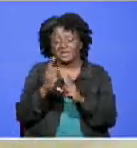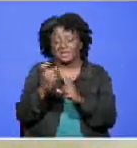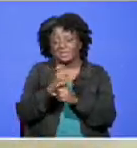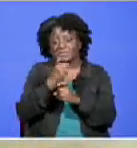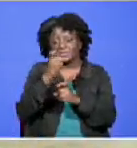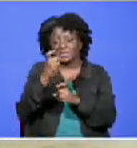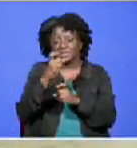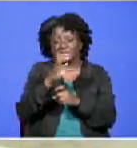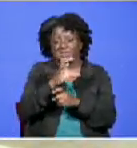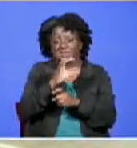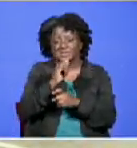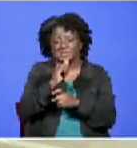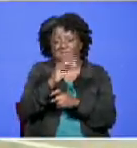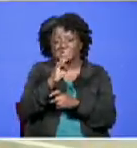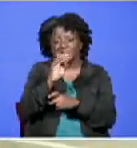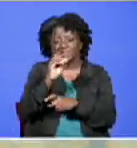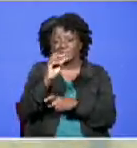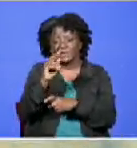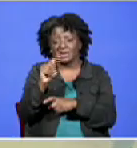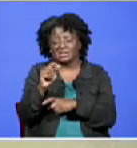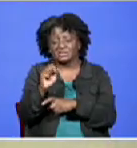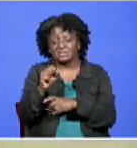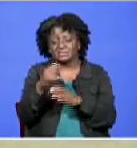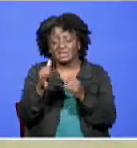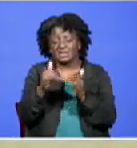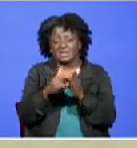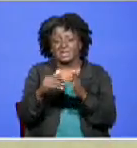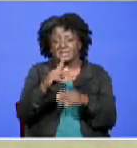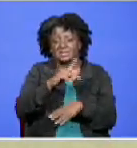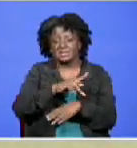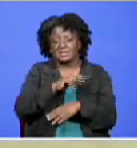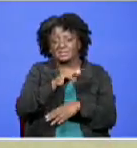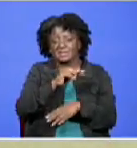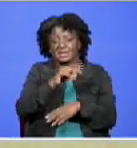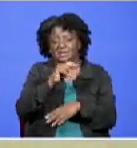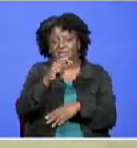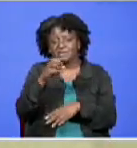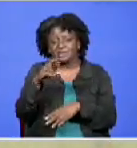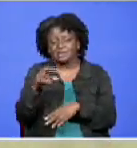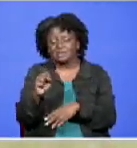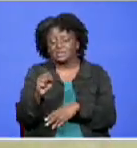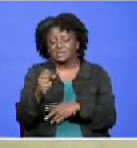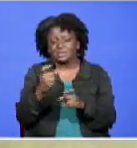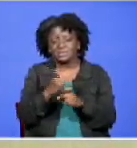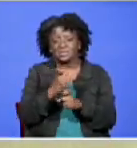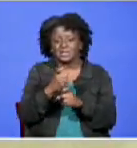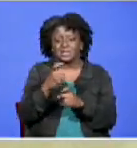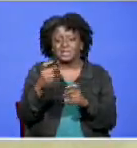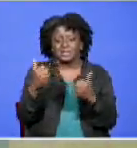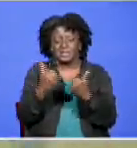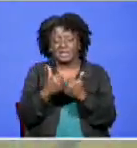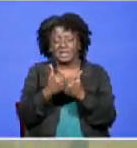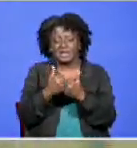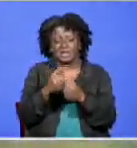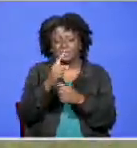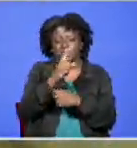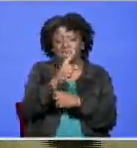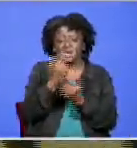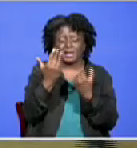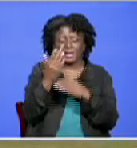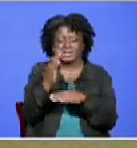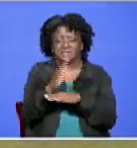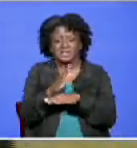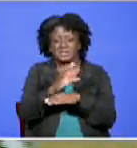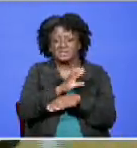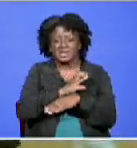pennant-winning Gladstone Road Liquor Panthers meeting in Game 1 of the Government League Basketball Championship last night at the AF Adelaide Gym.